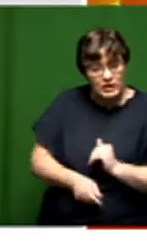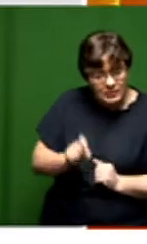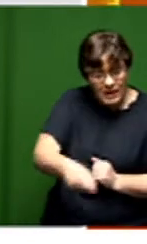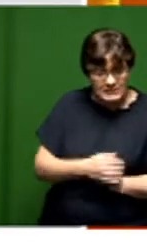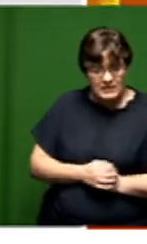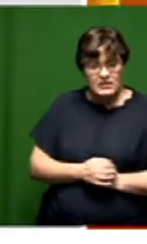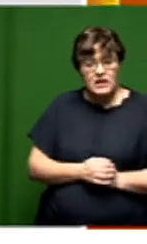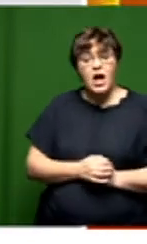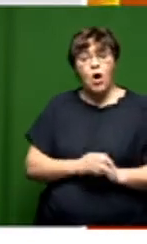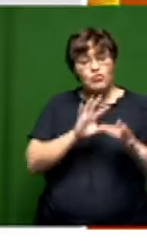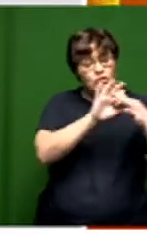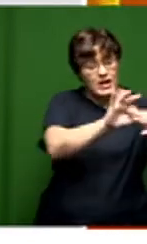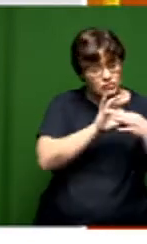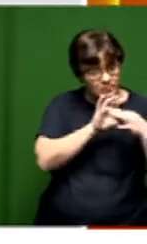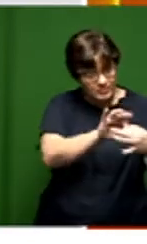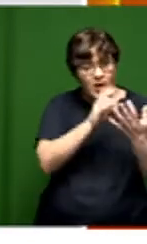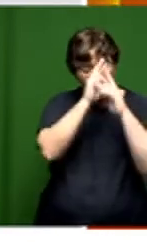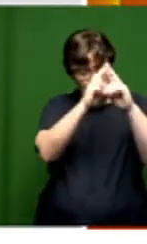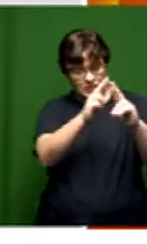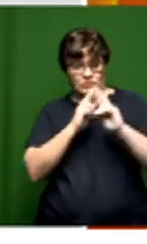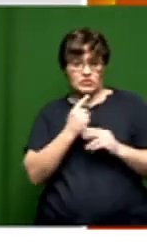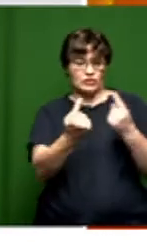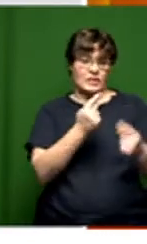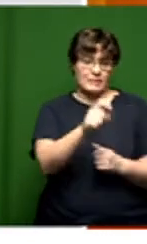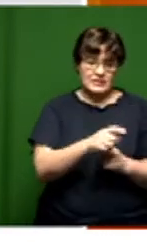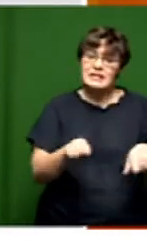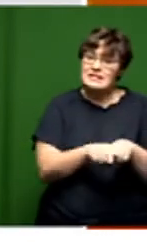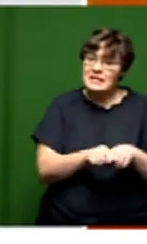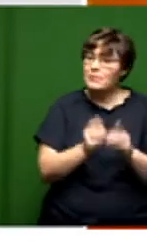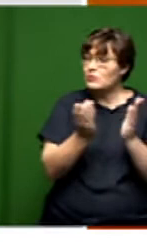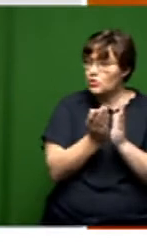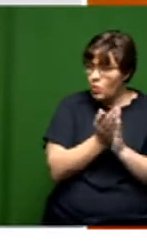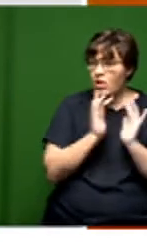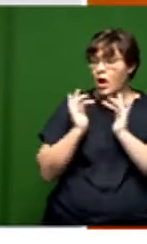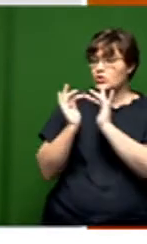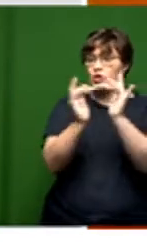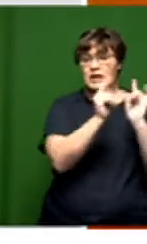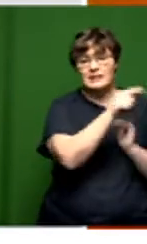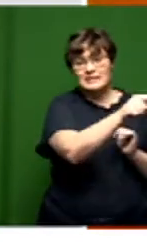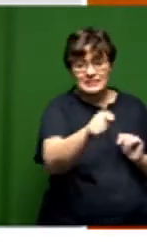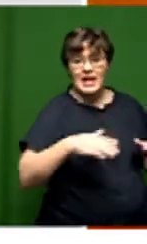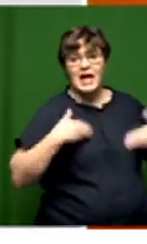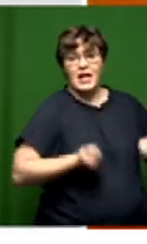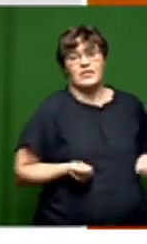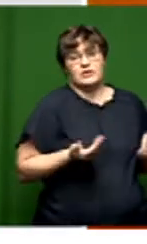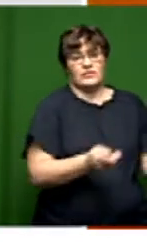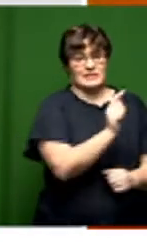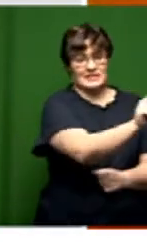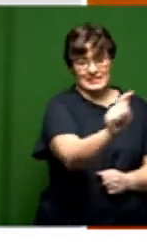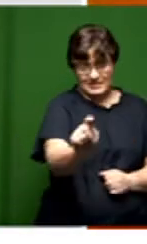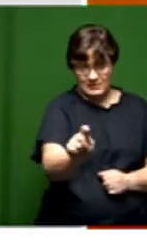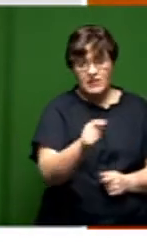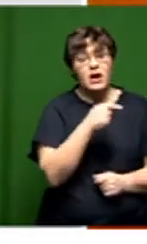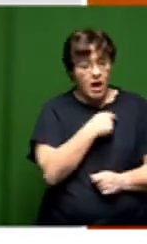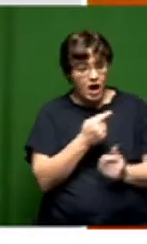respectful relationships. And also the school can be a space that's connected to the health. There are experiences